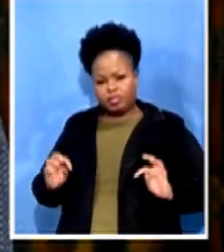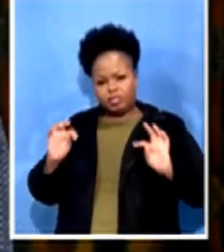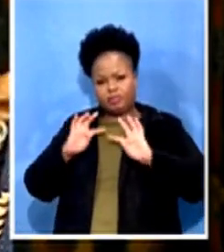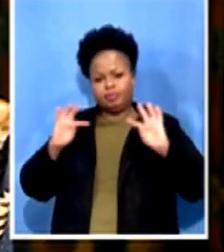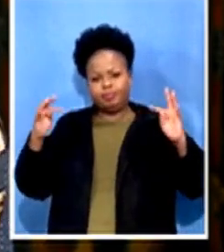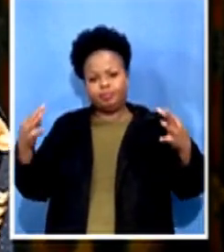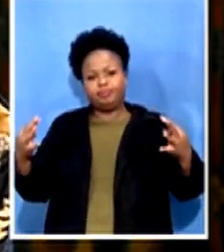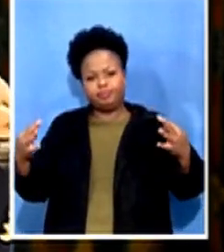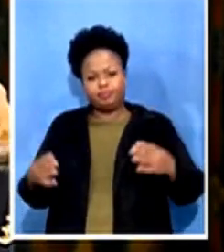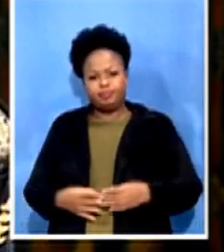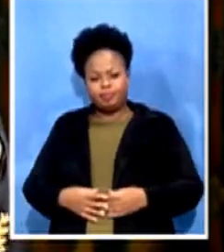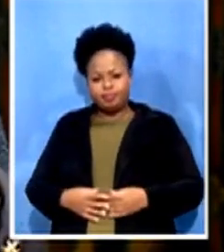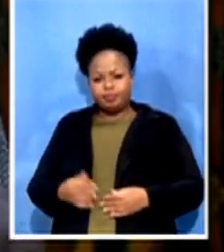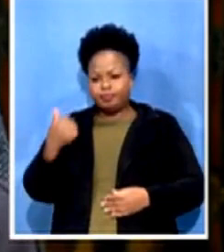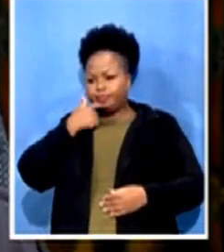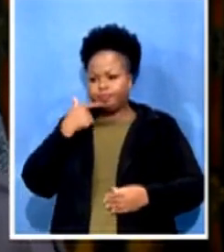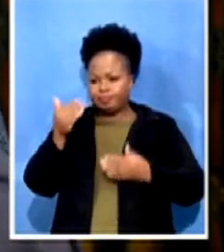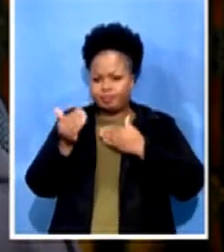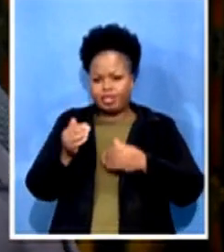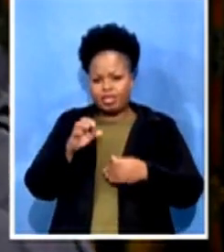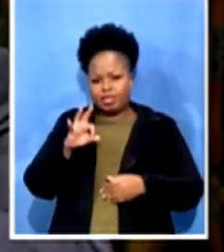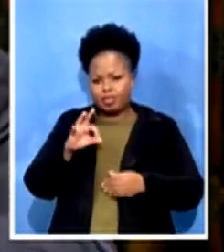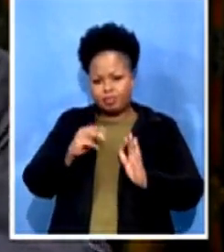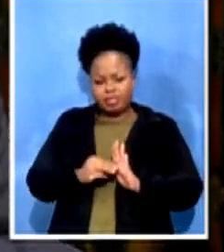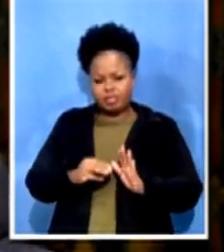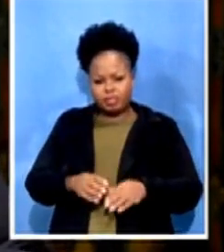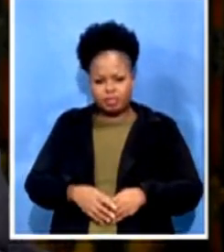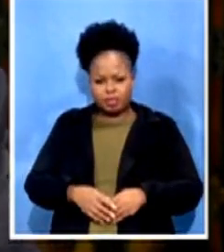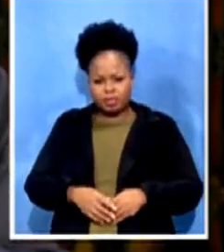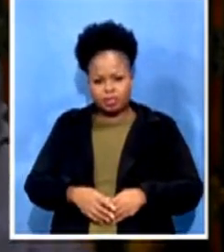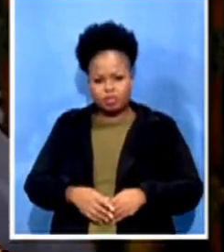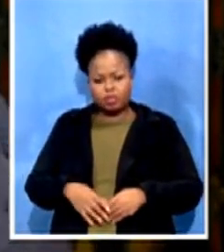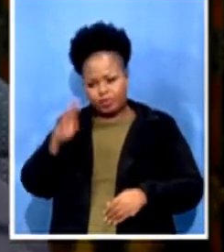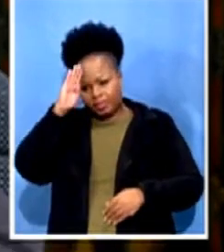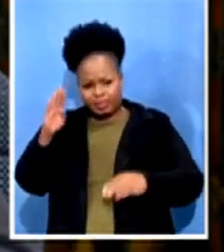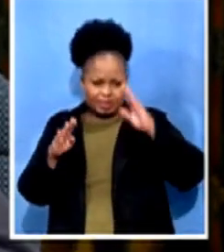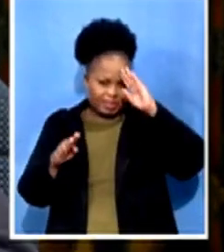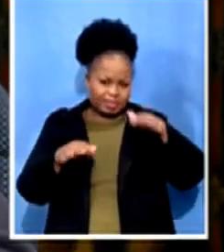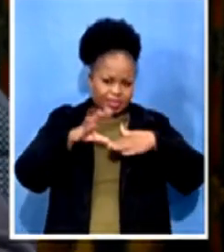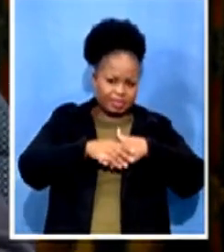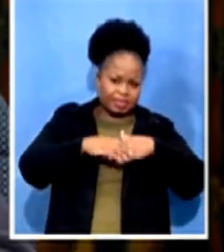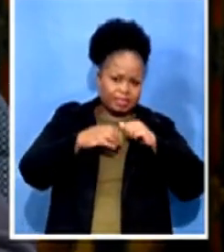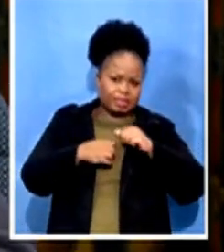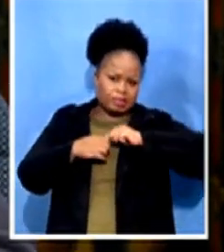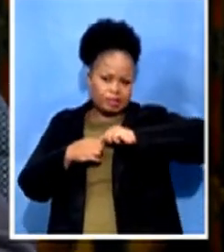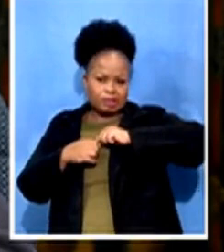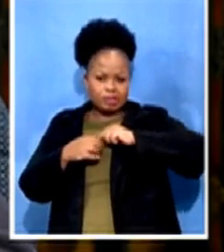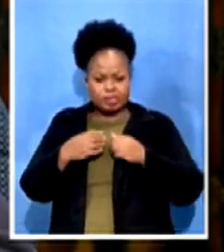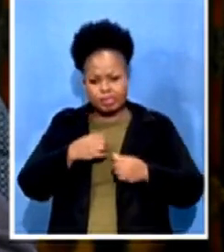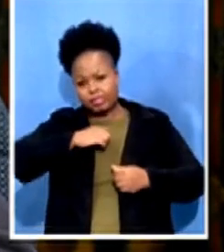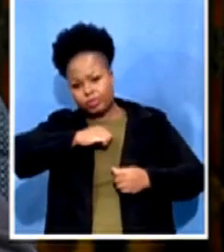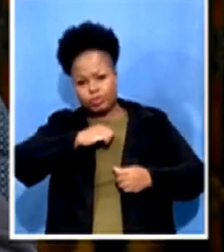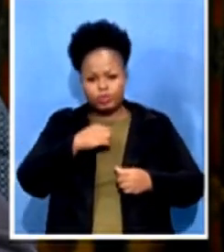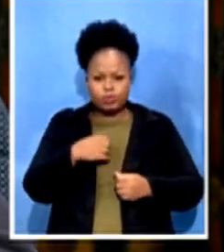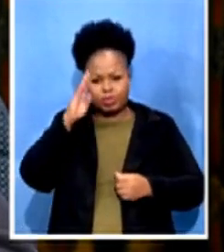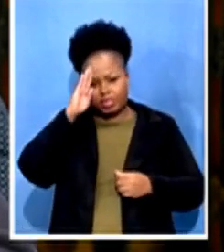distance of about 3 meters, or we greet each other, hey, how are you? and everything. Then you end up